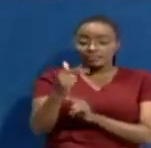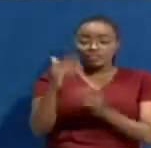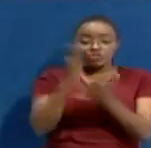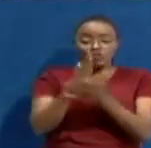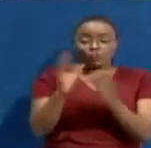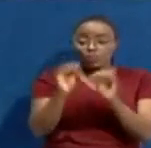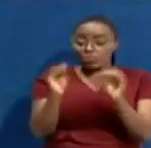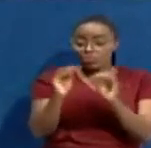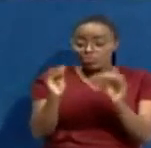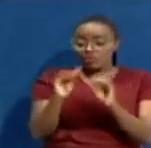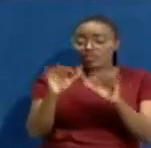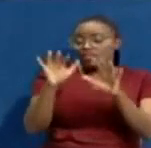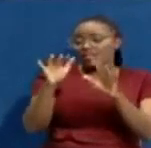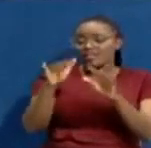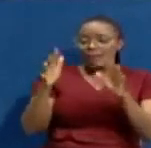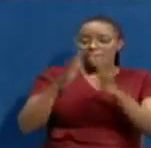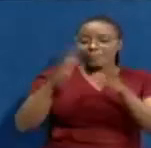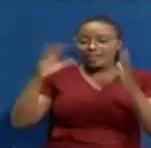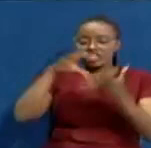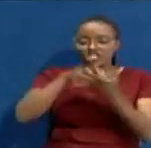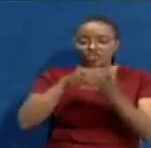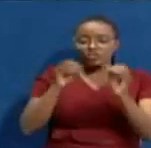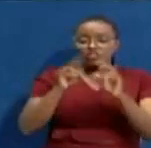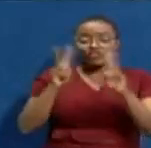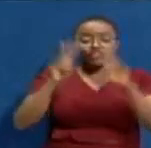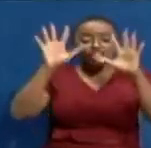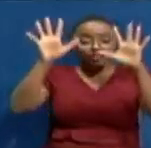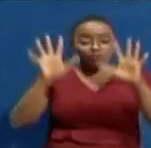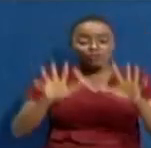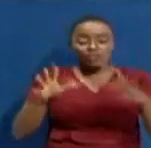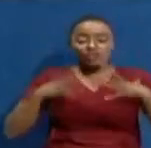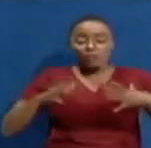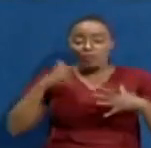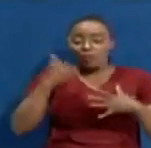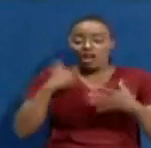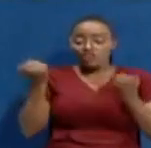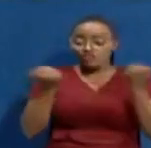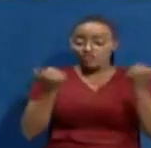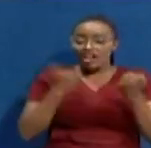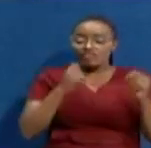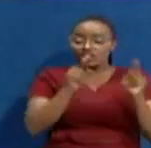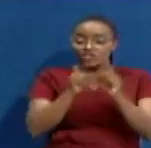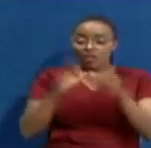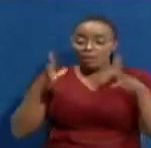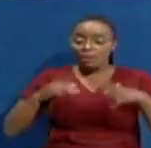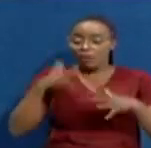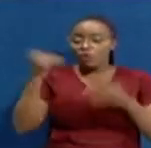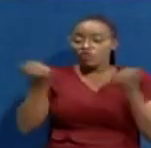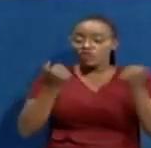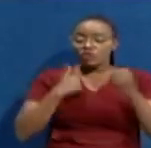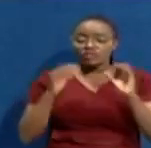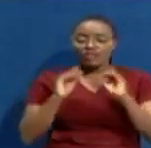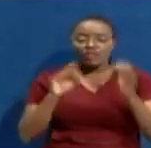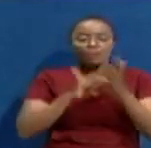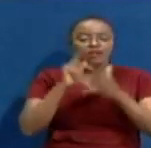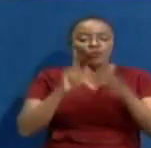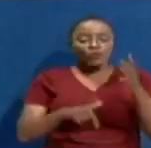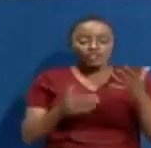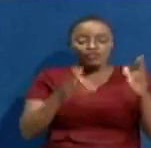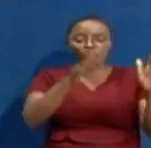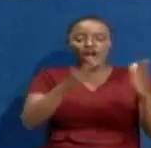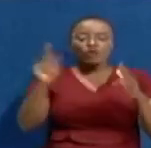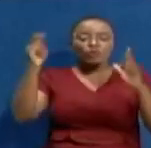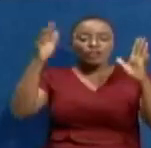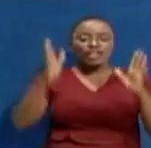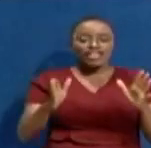non-stop, only in key stations. So it is very important for people who have vehicles and also people who don't have vehicles, meaning for the ordinary